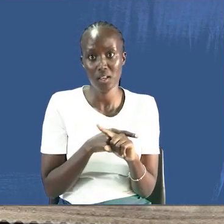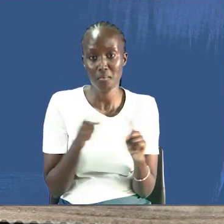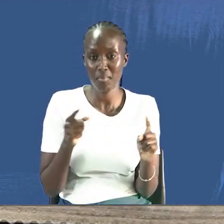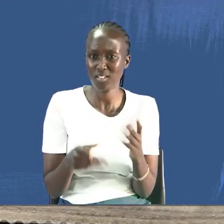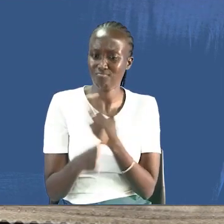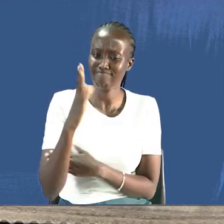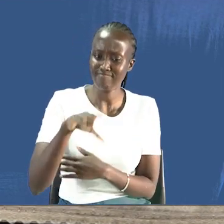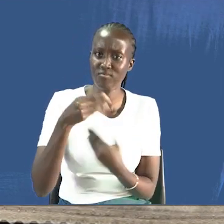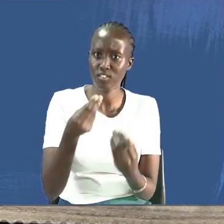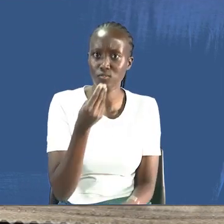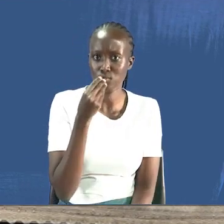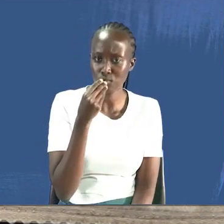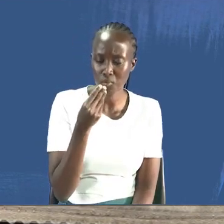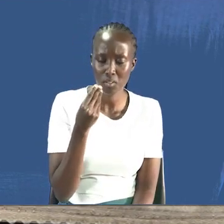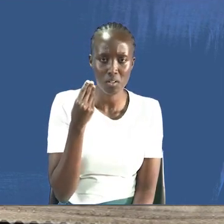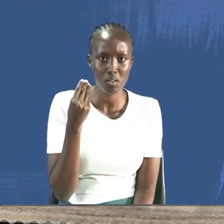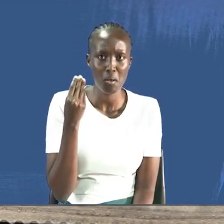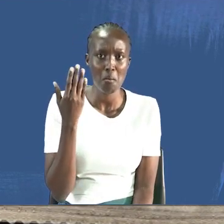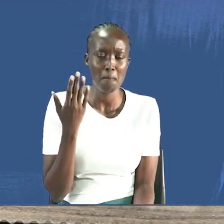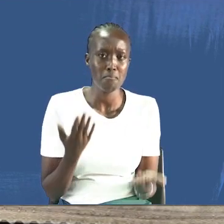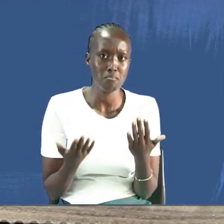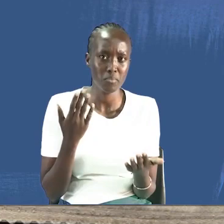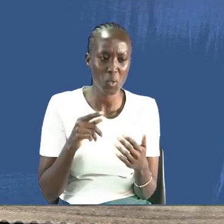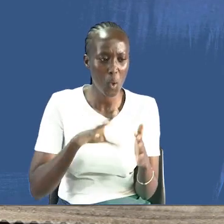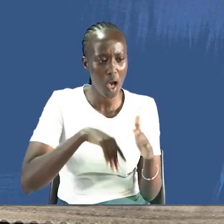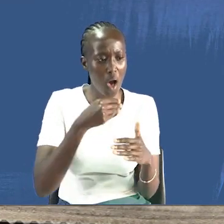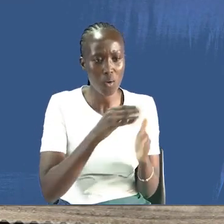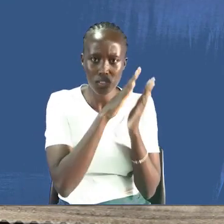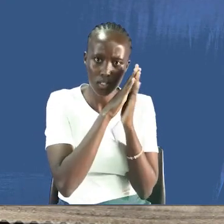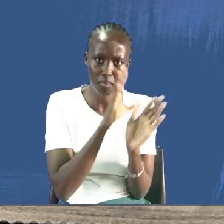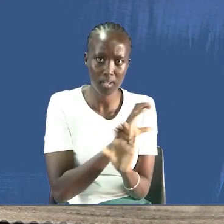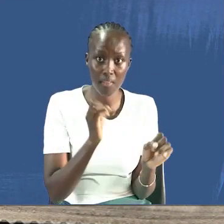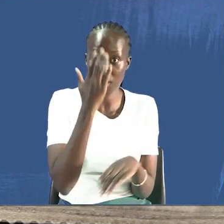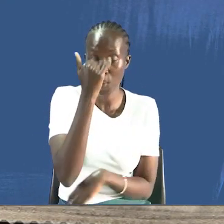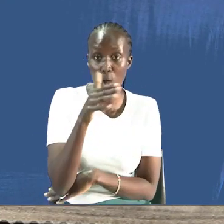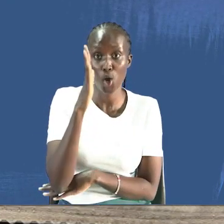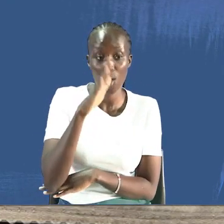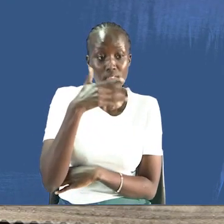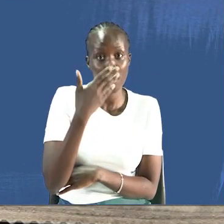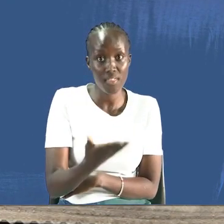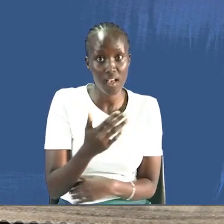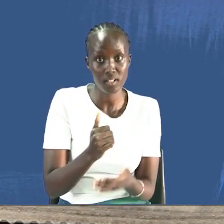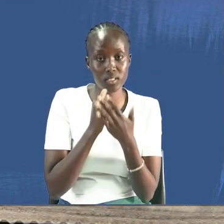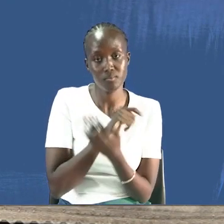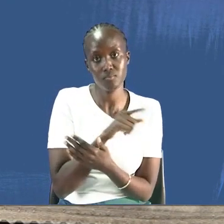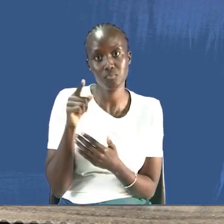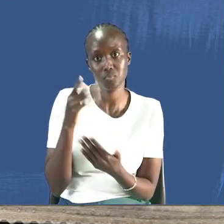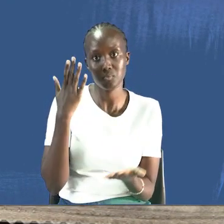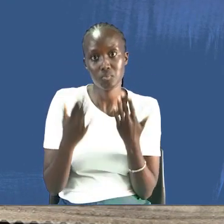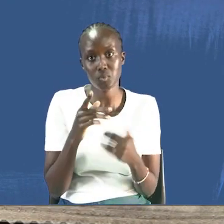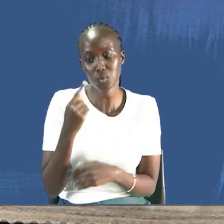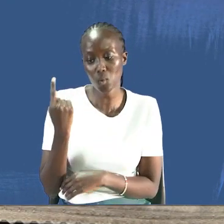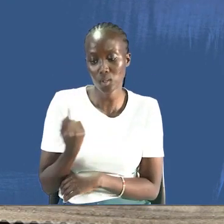slept hungry. You have never slept outside because the Lord has been there for you. That you are a